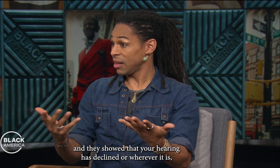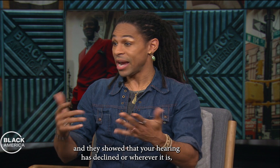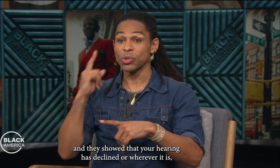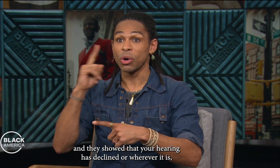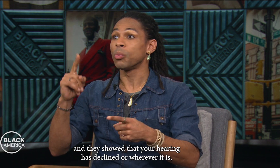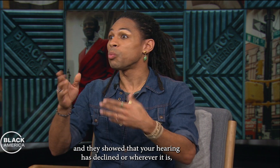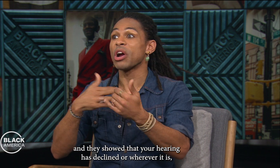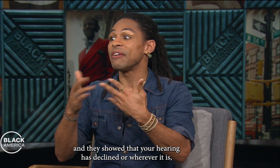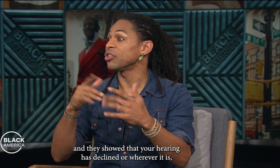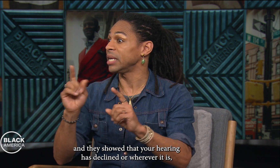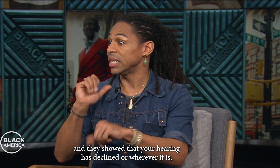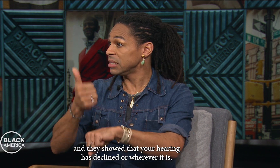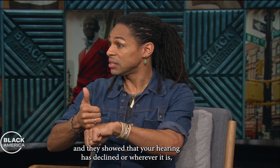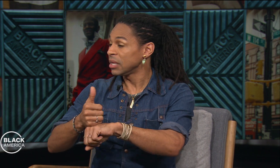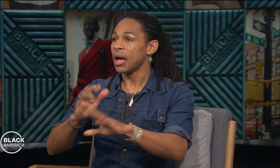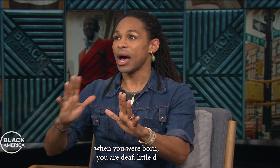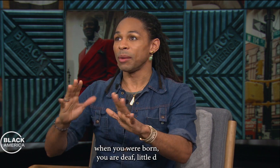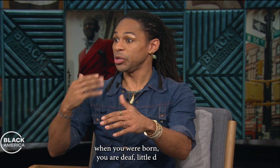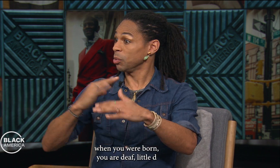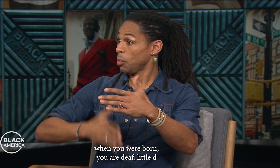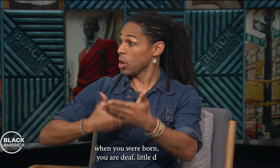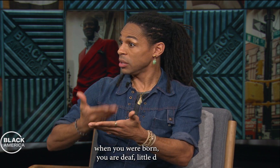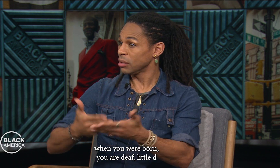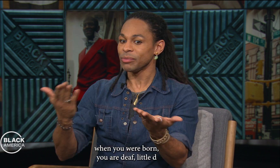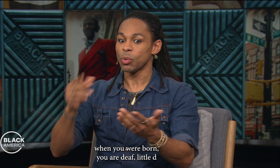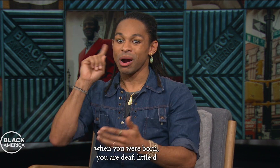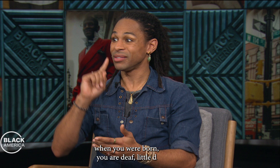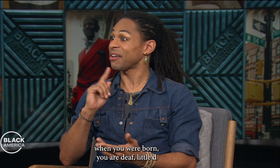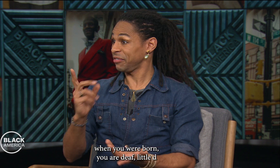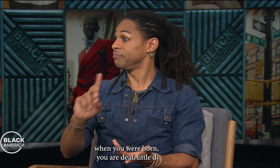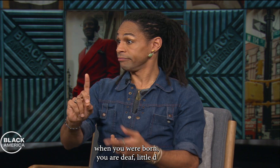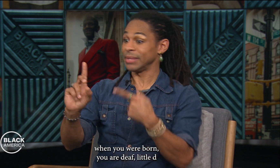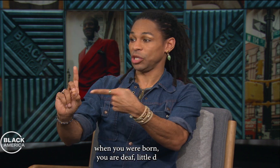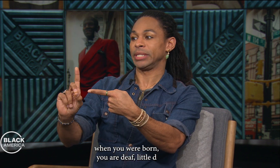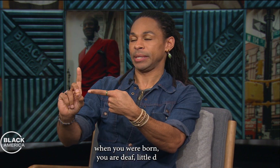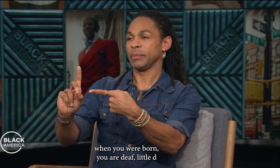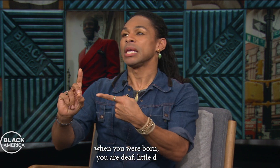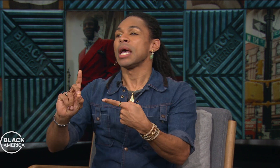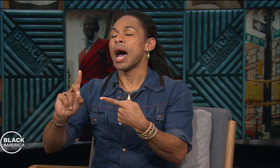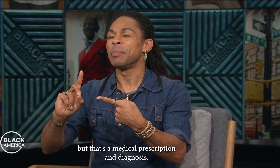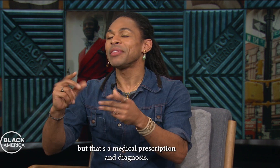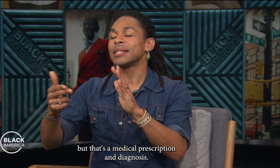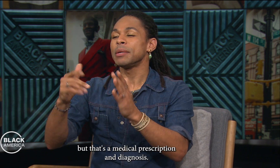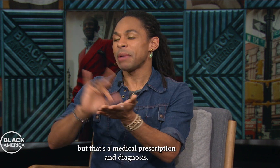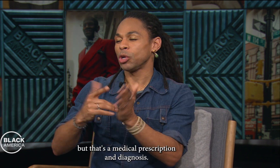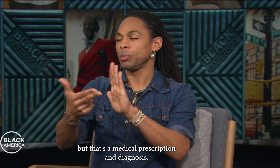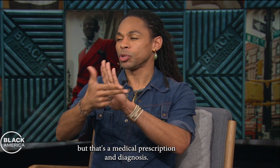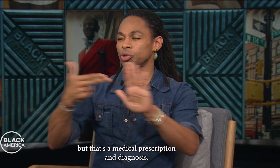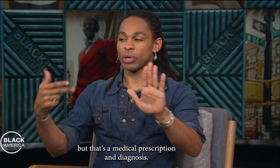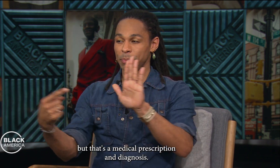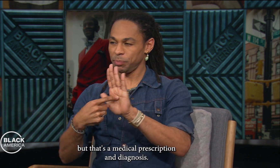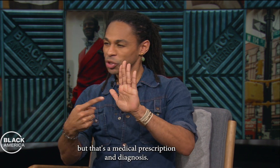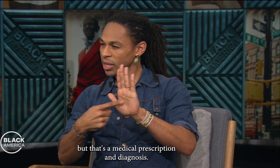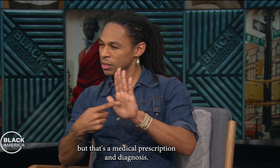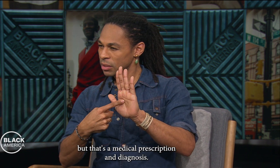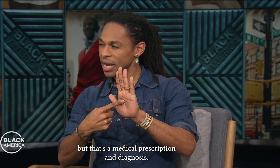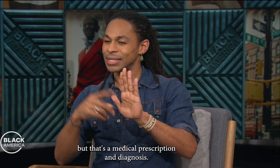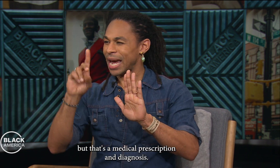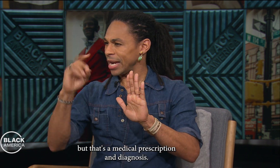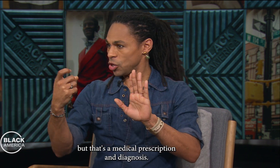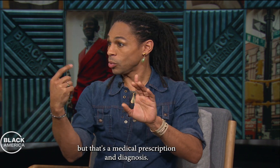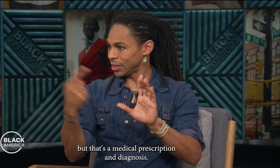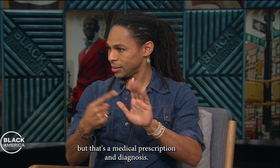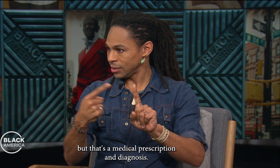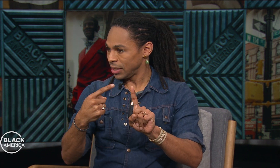has declined, or wherever it is when you were born, you are deaf, little d. But that's a medical prescription